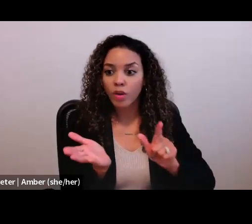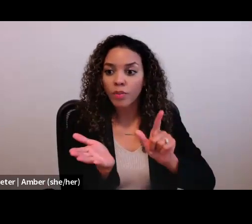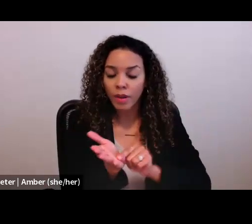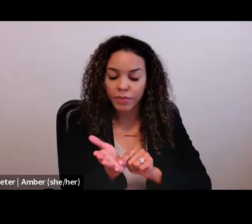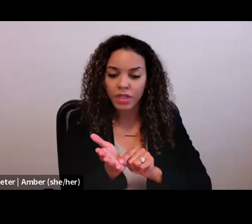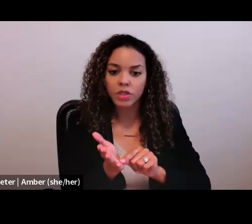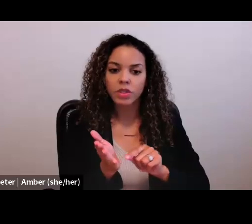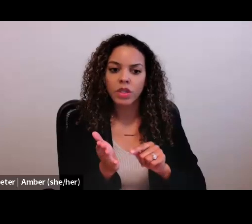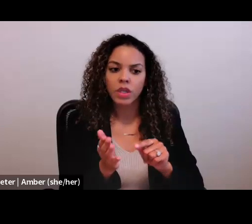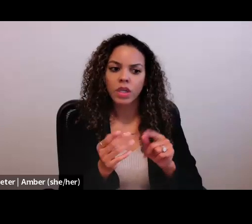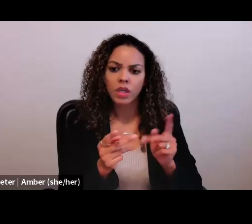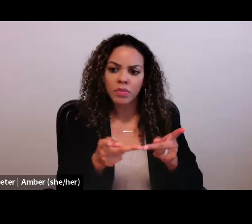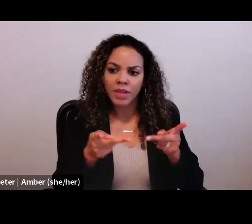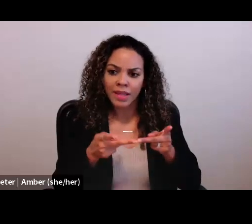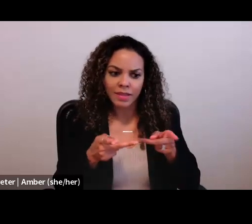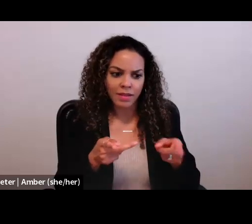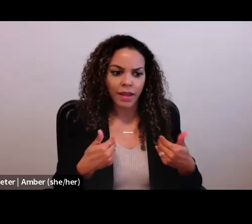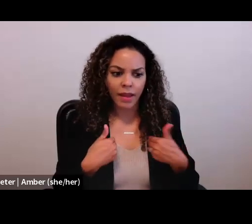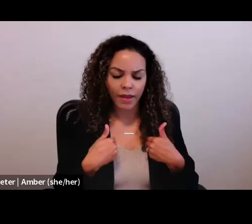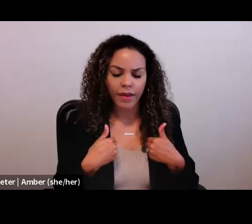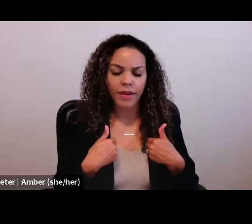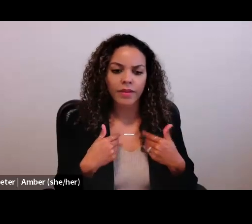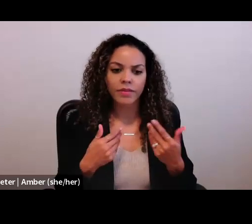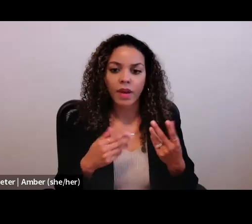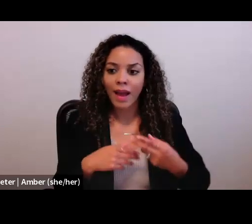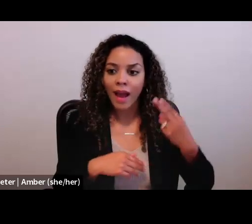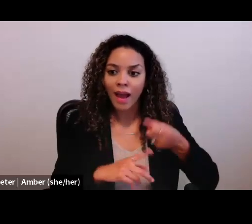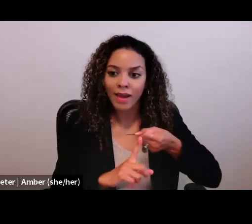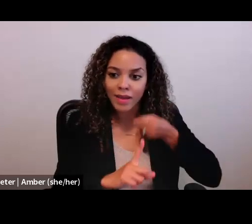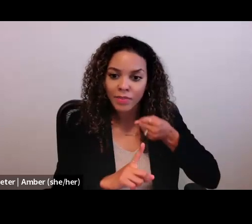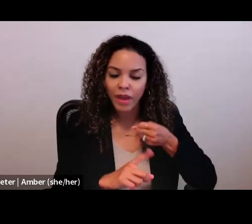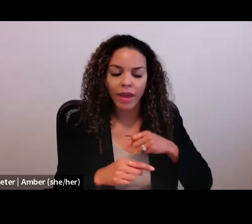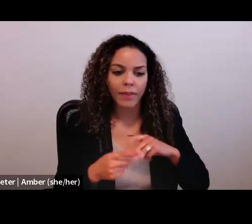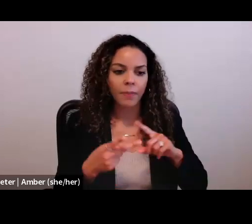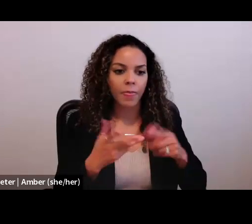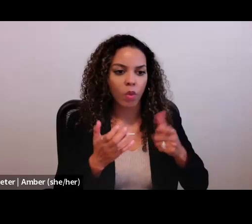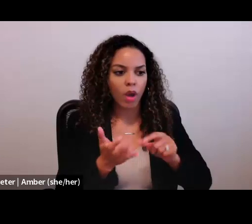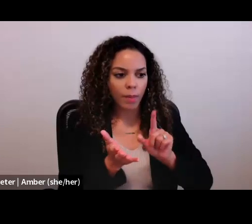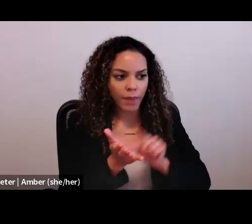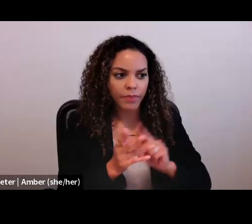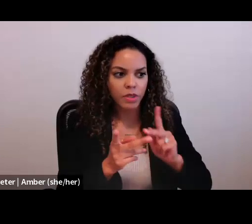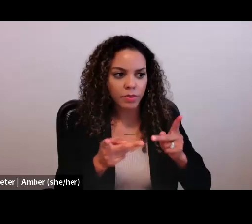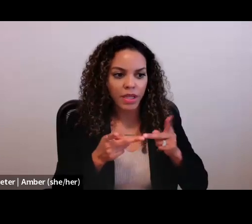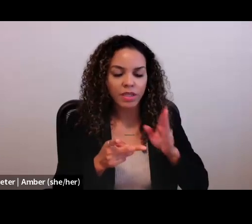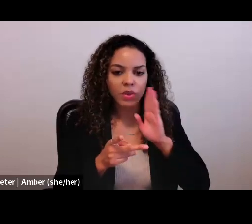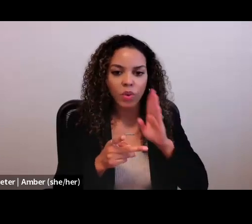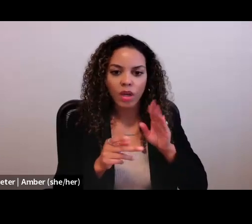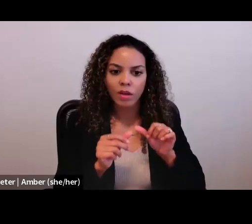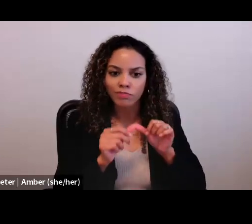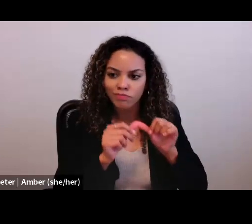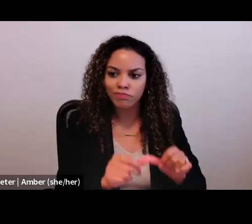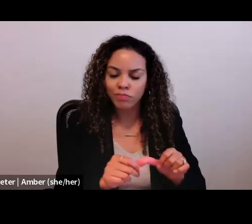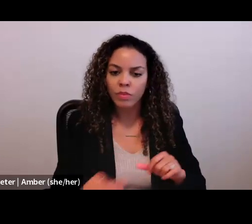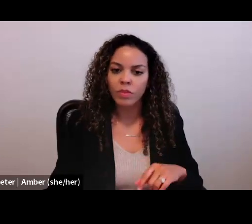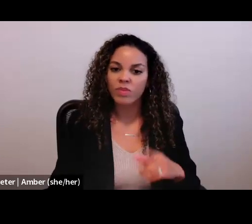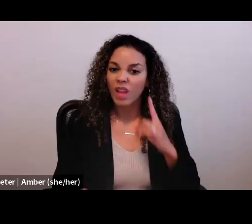in places that have a high impact factor. You want to publish in places that are going to get you tenure. And so I think that